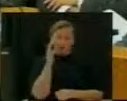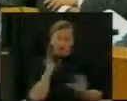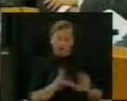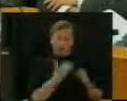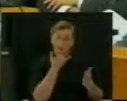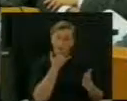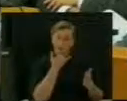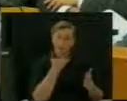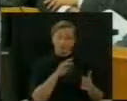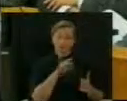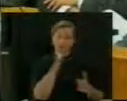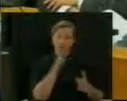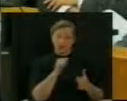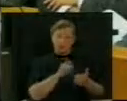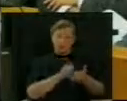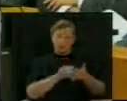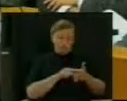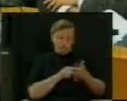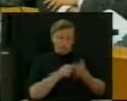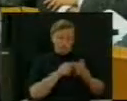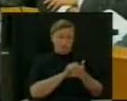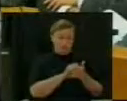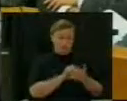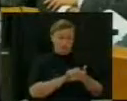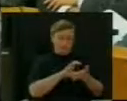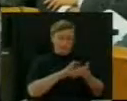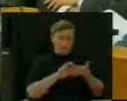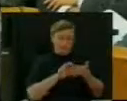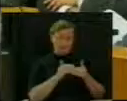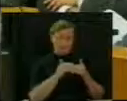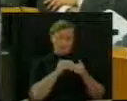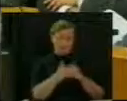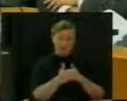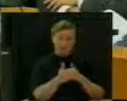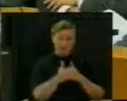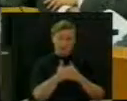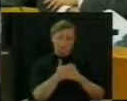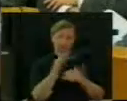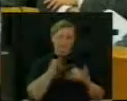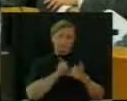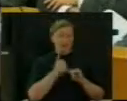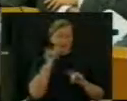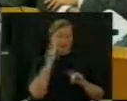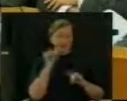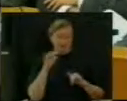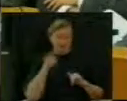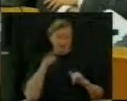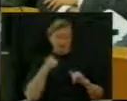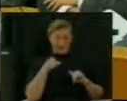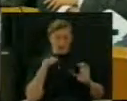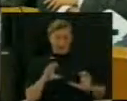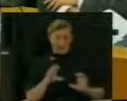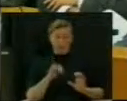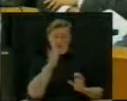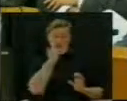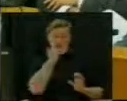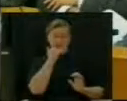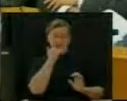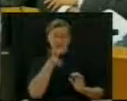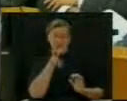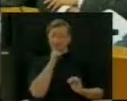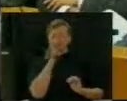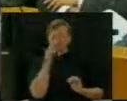after time that they've done these charges. Now, we know that these people have done wrong, or they would have not started writing checks after the